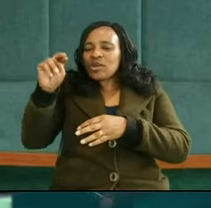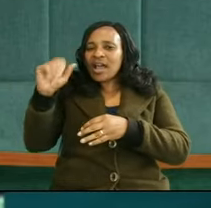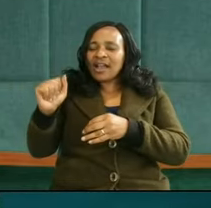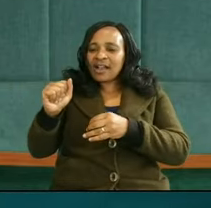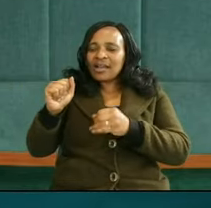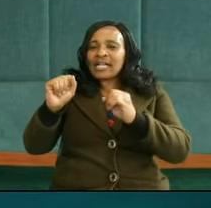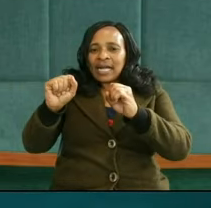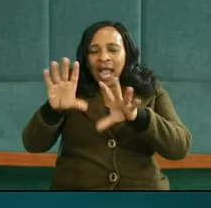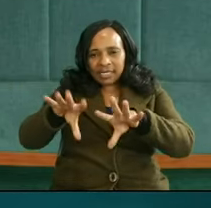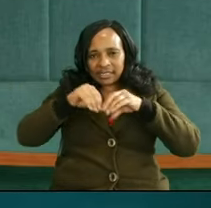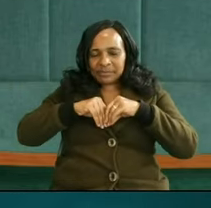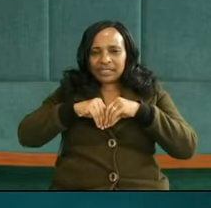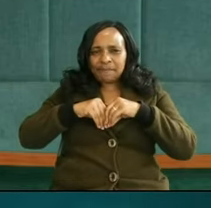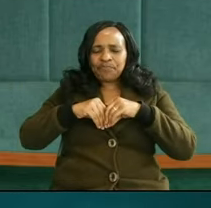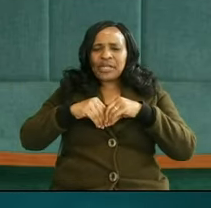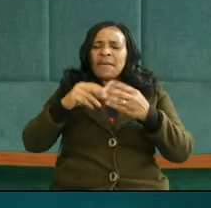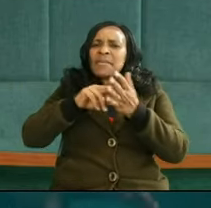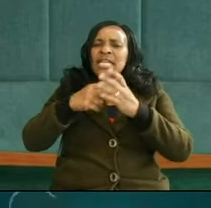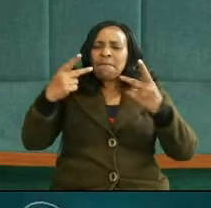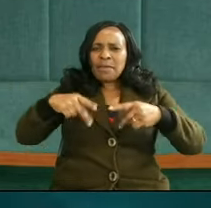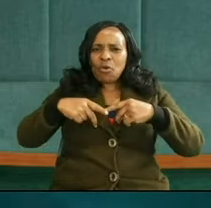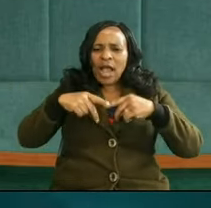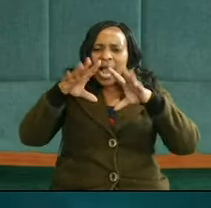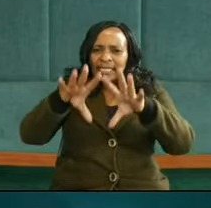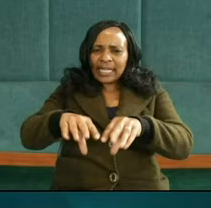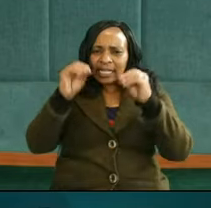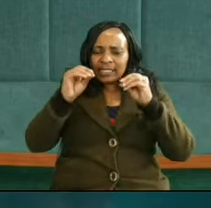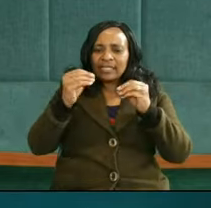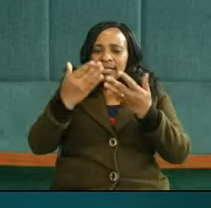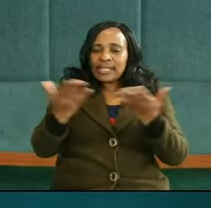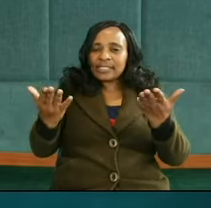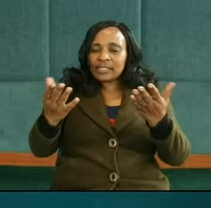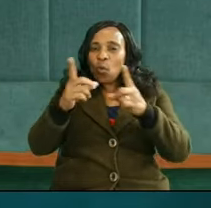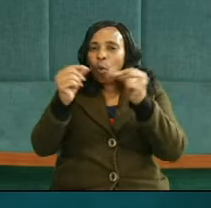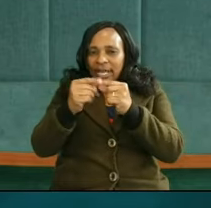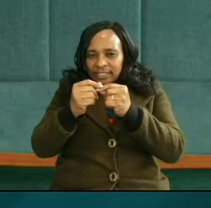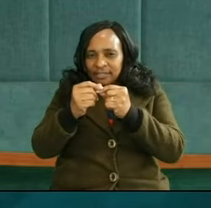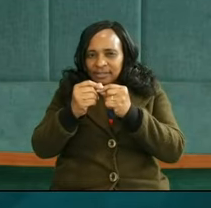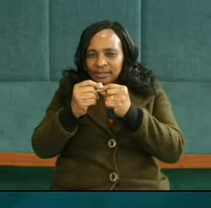position from Adam to the end of this world to